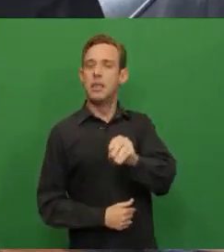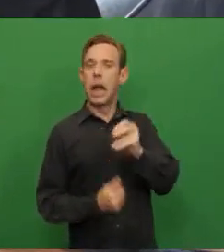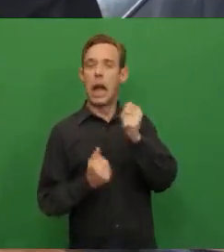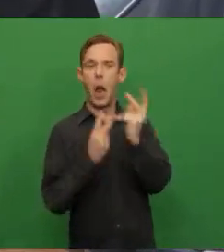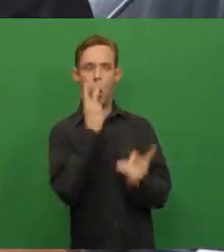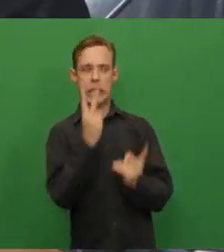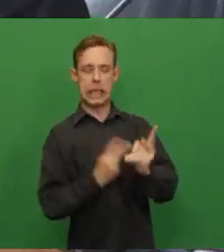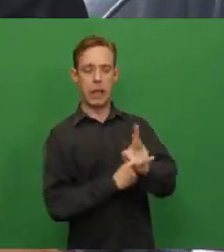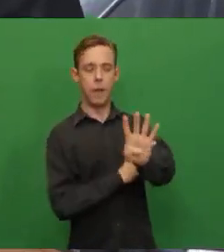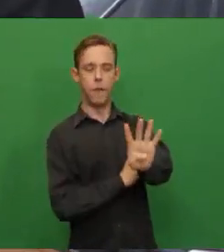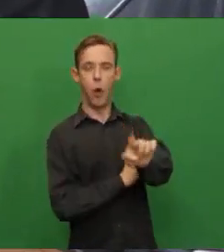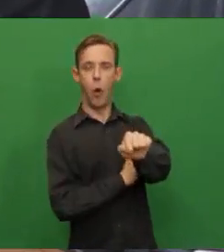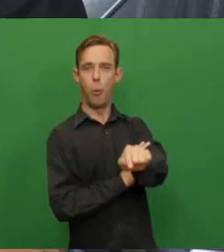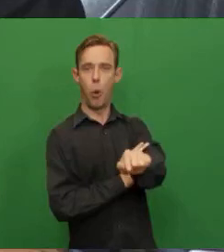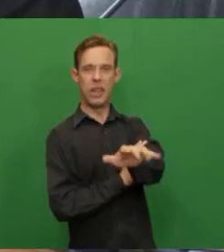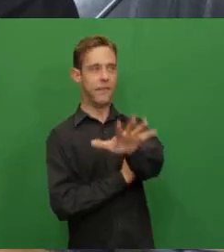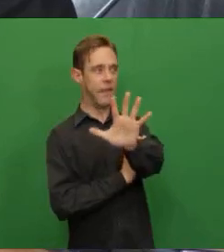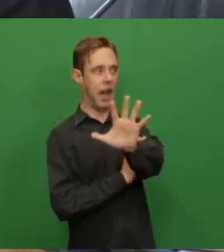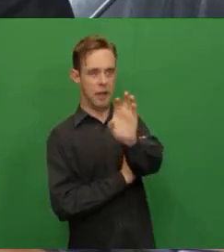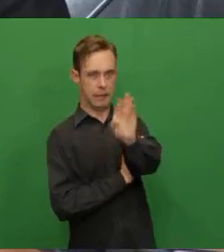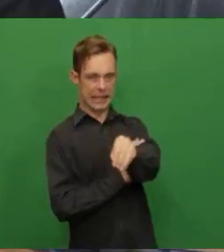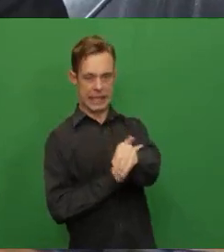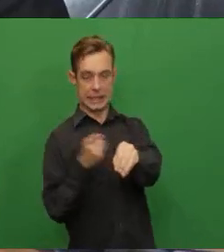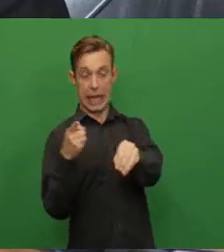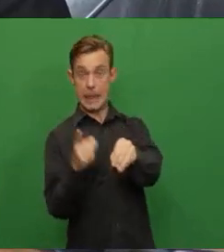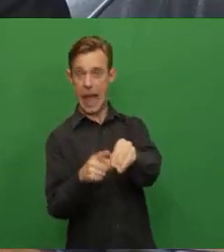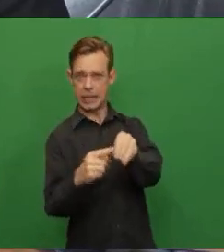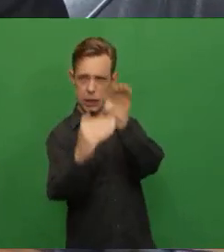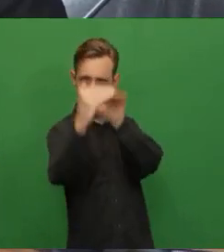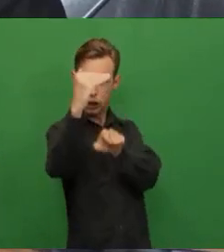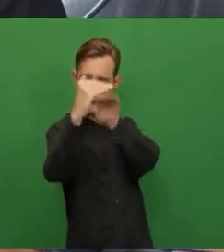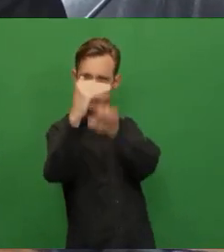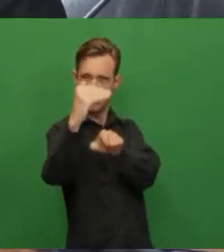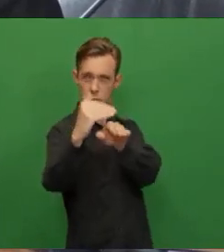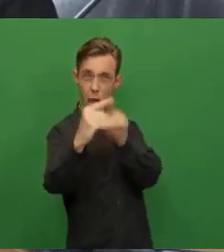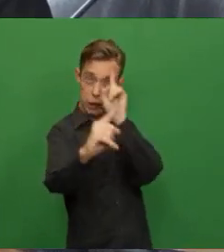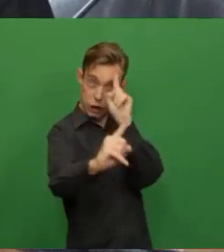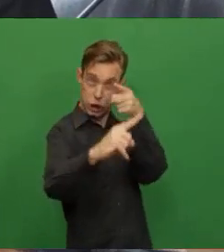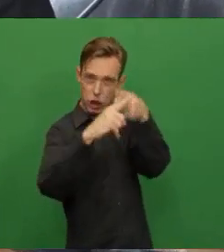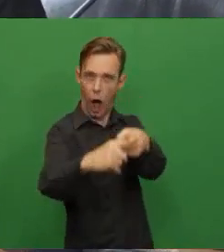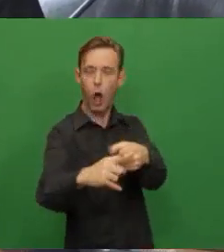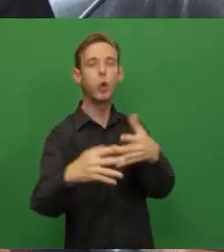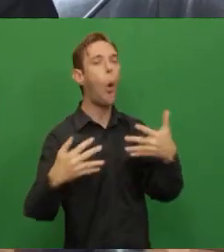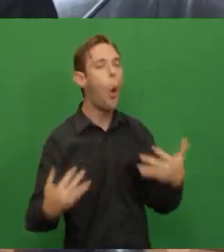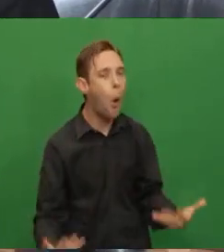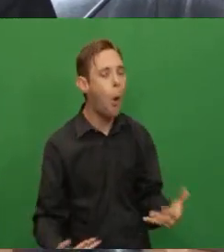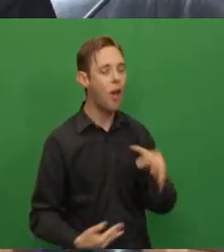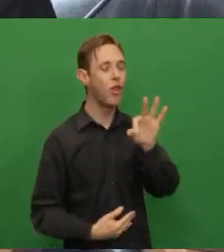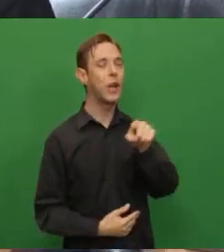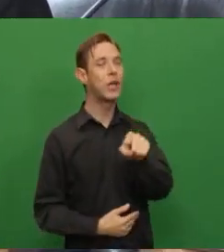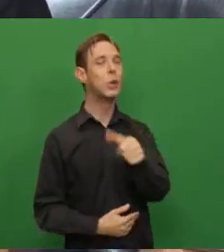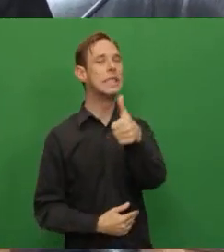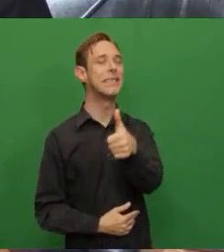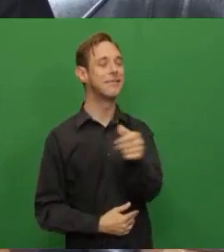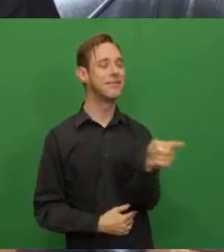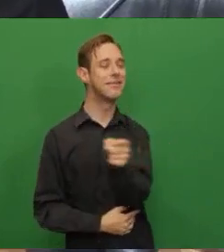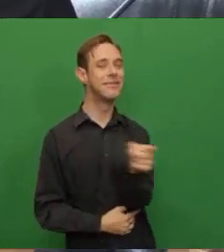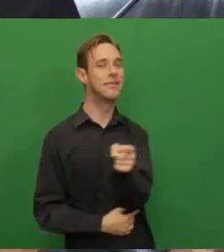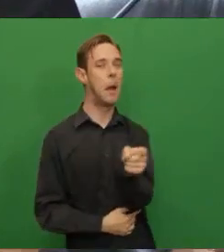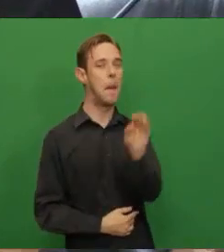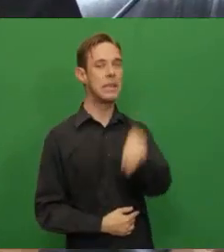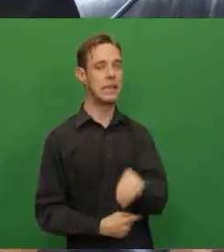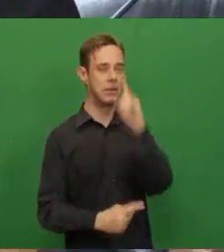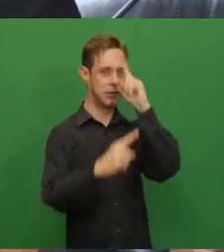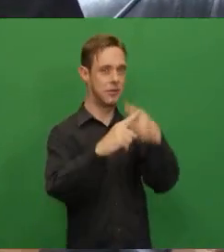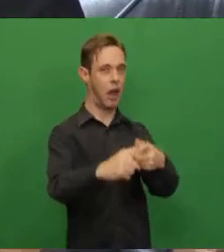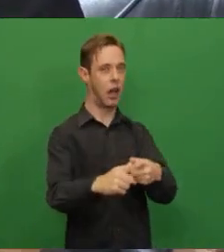4.5% as basically the unofficial target, or is a target that is still 3 to 6? Because based on what the numbers you've given here, it seems that the outlook has